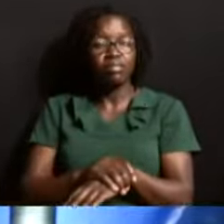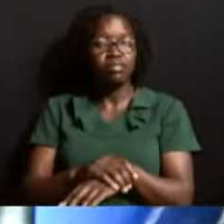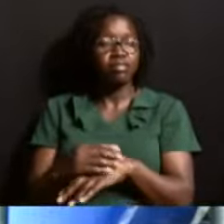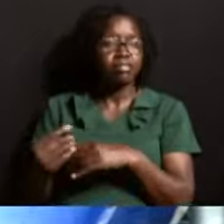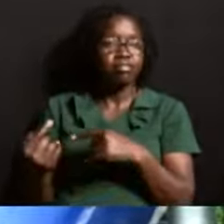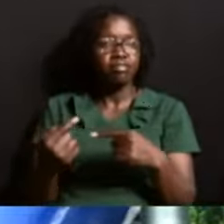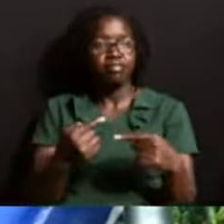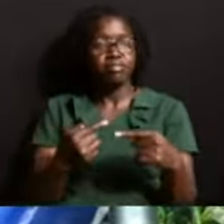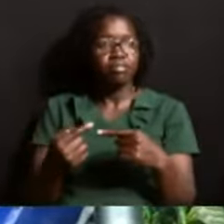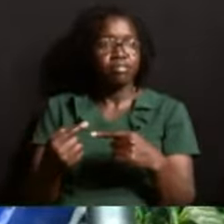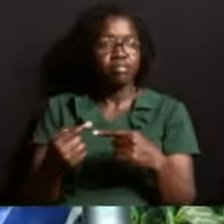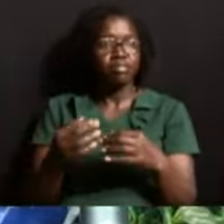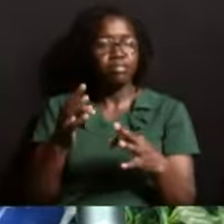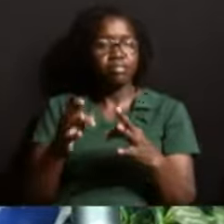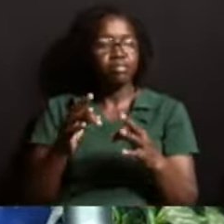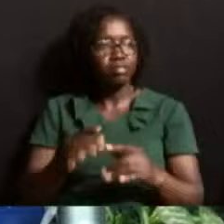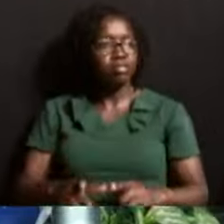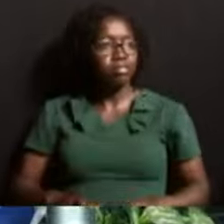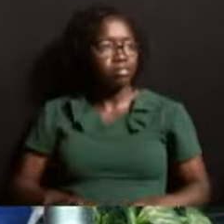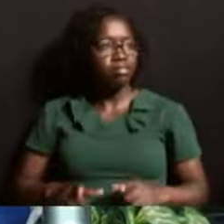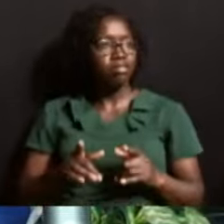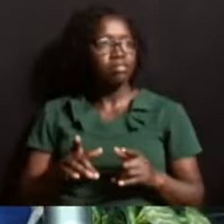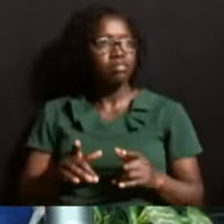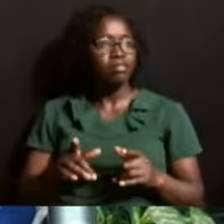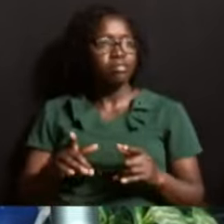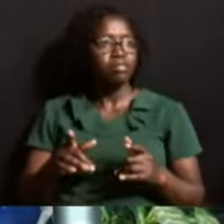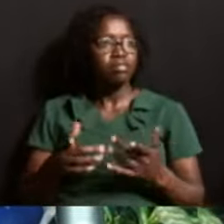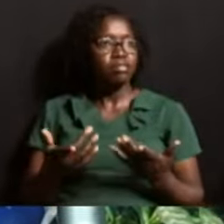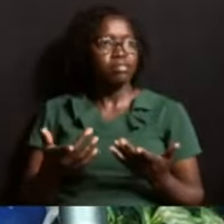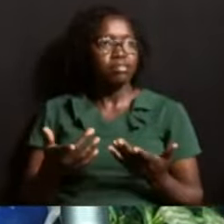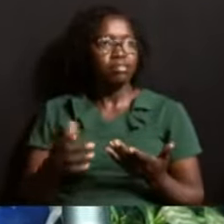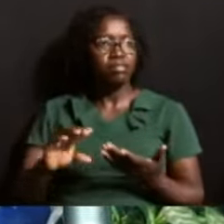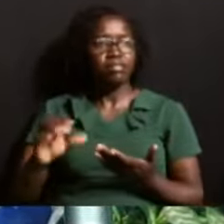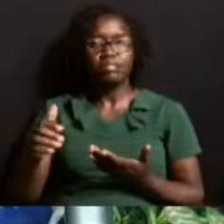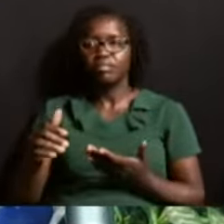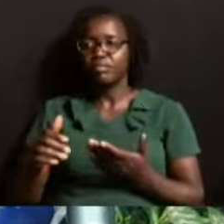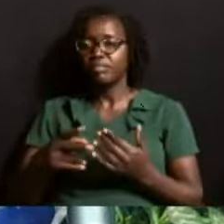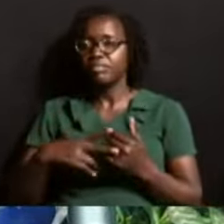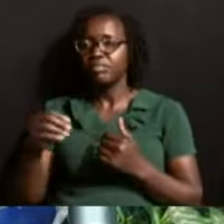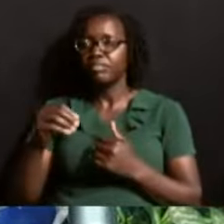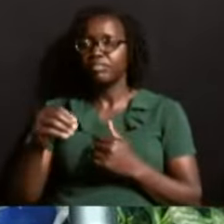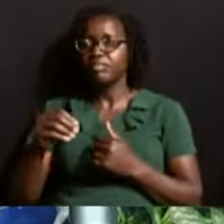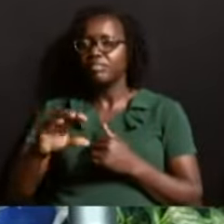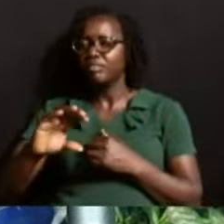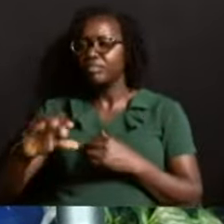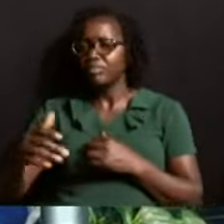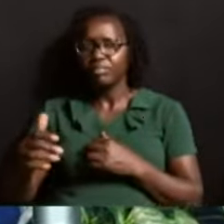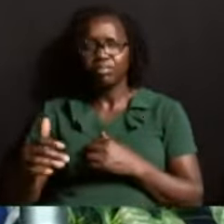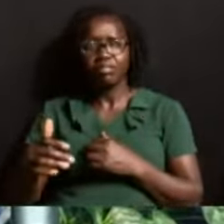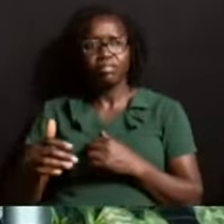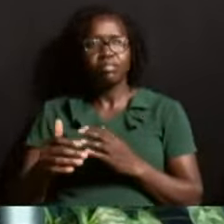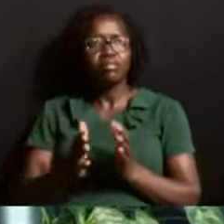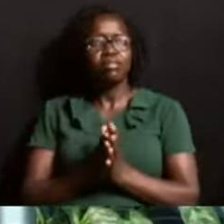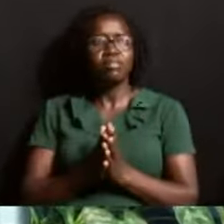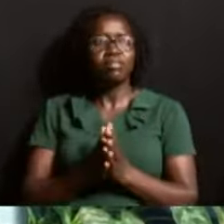Abraham had been living in the city of Urim for 70 years. It was quite